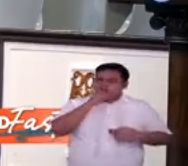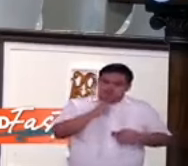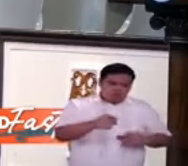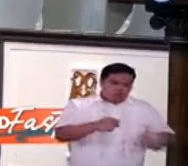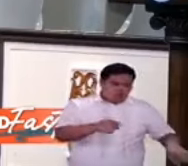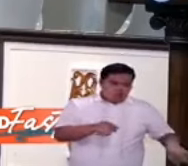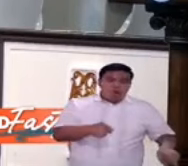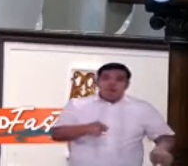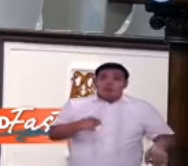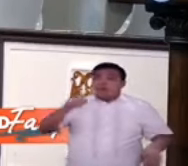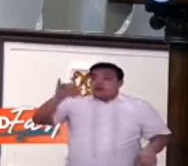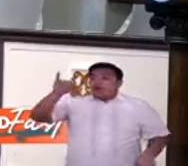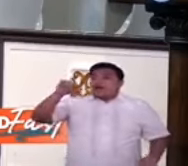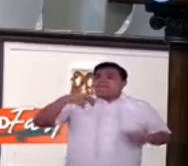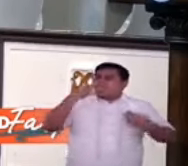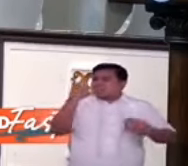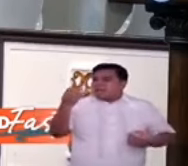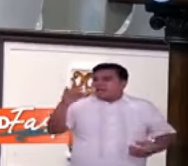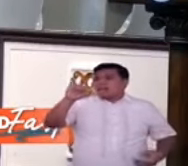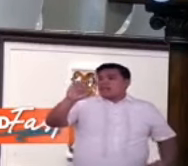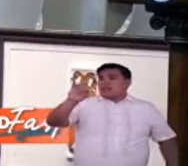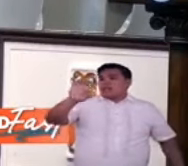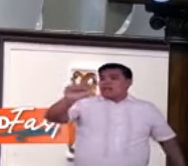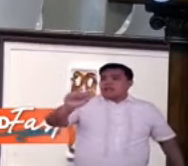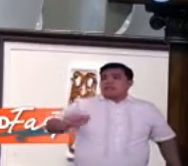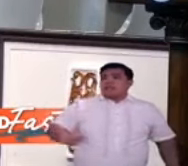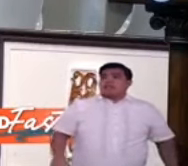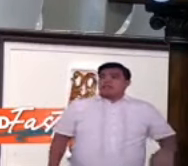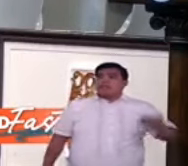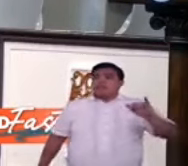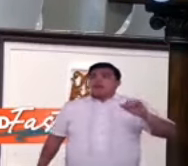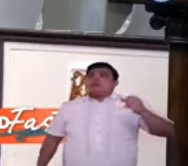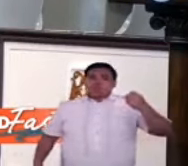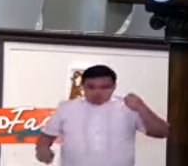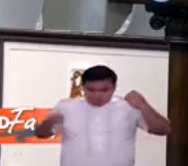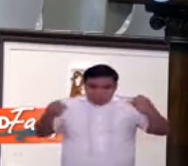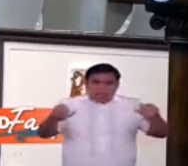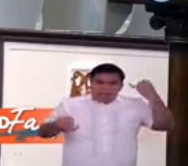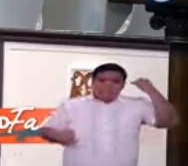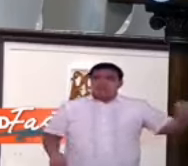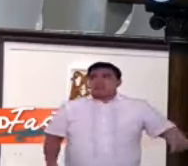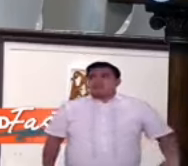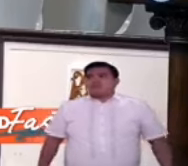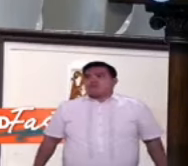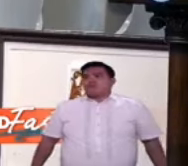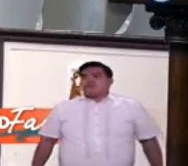Suffer the little children to come on me, and of such is the kingdom of heaven. By the way, you can never enter the kingdom of heaven if you are